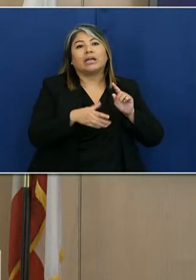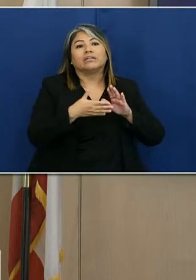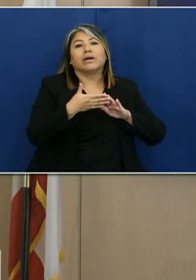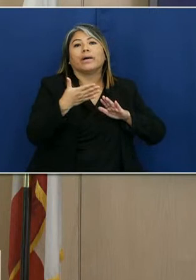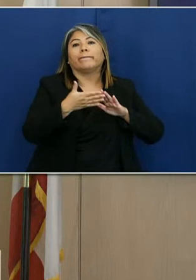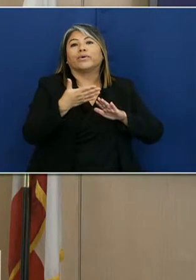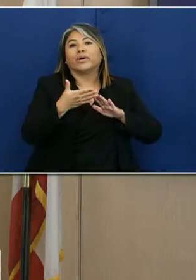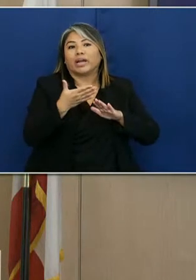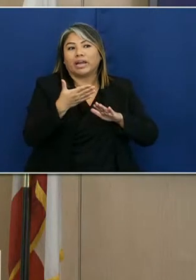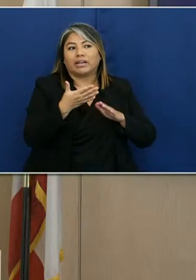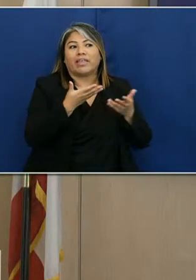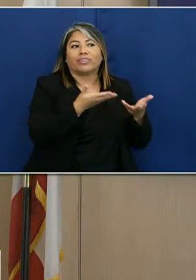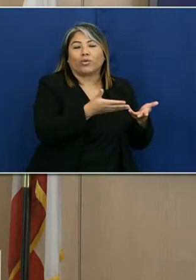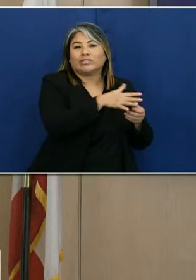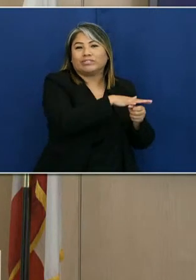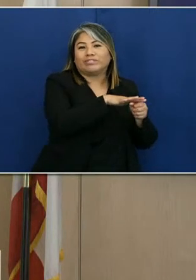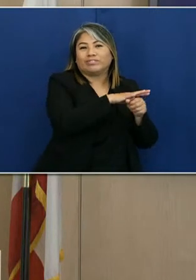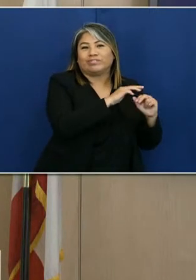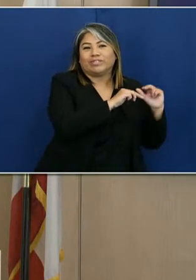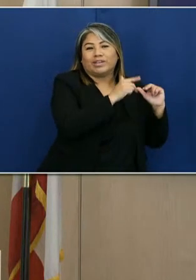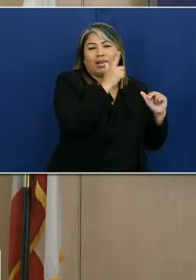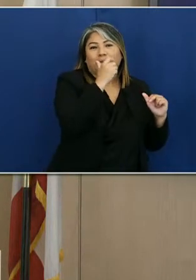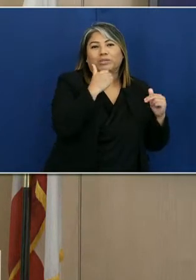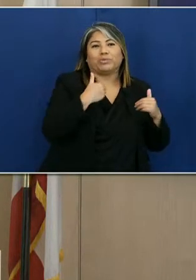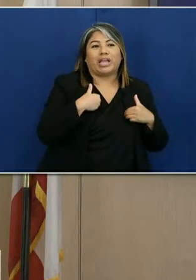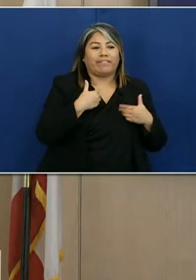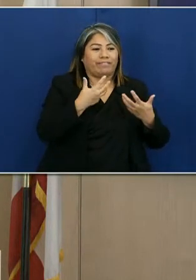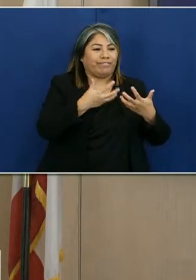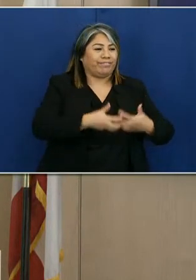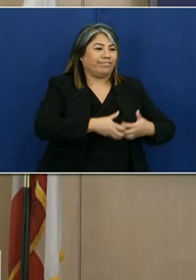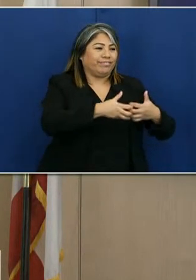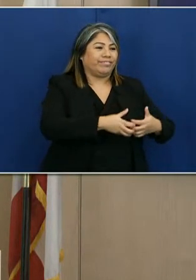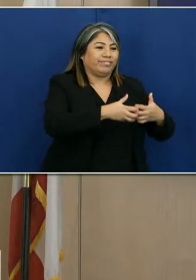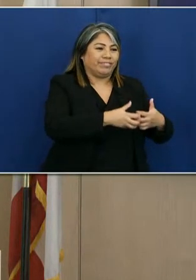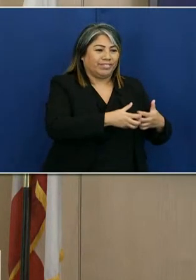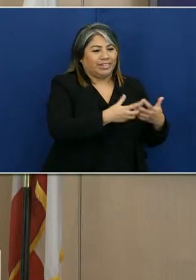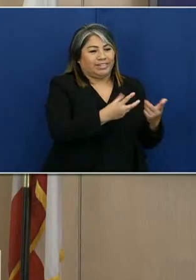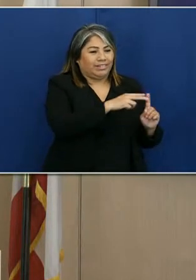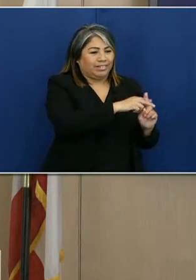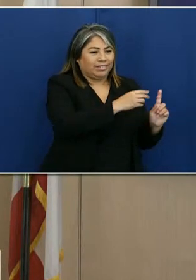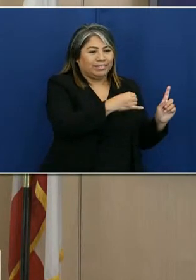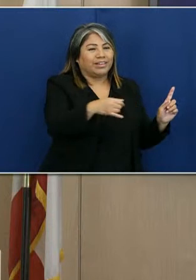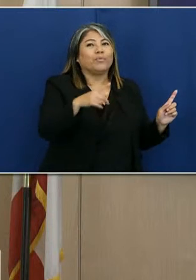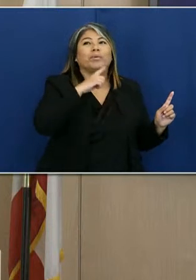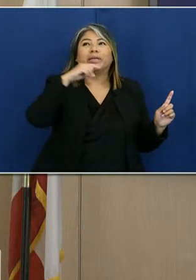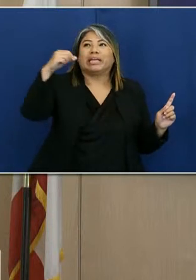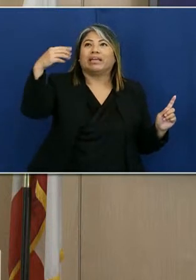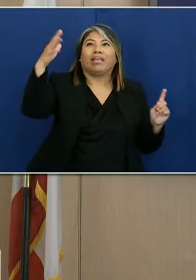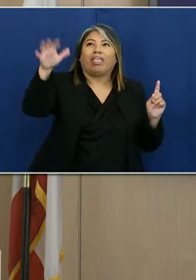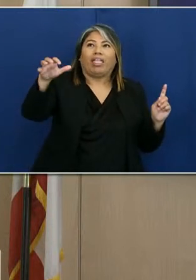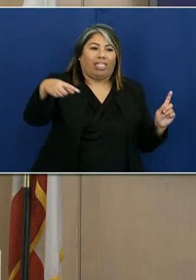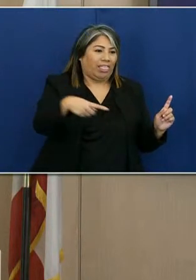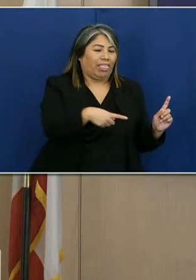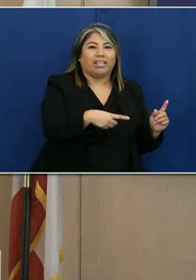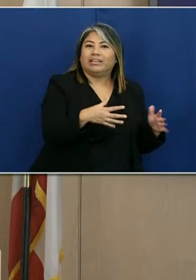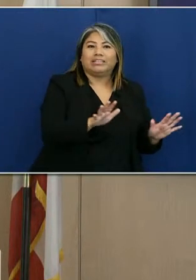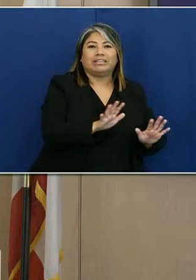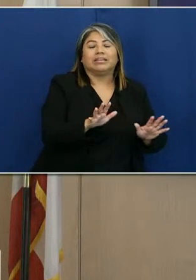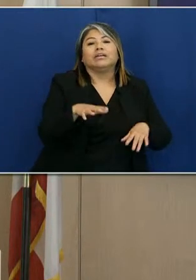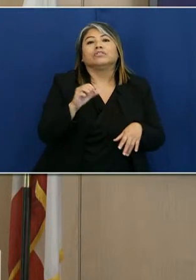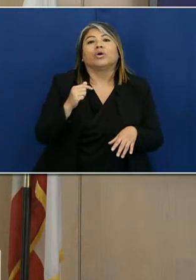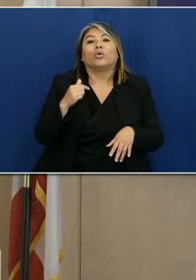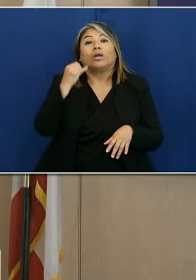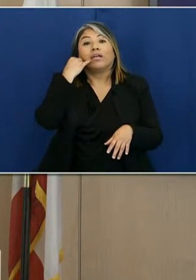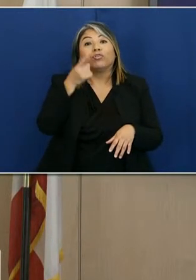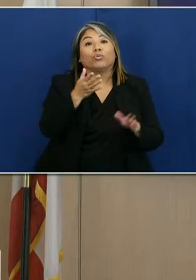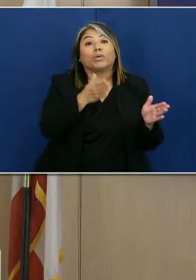operate those facilities because we have generators that are going to be out in the open. So if you are planning to get a